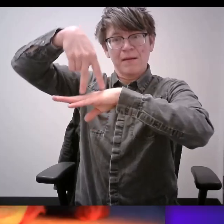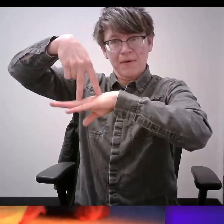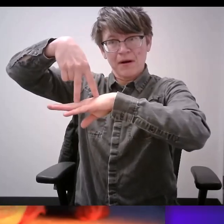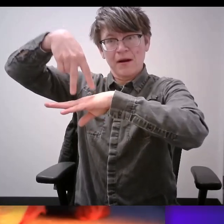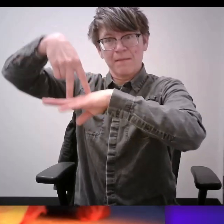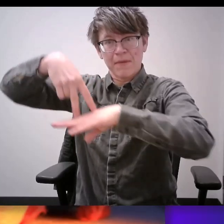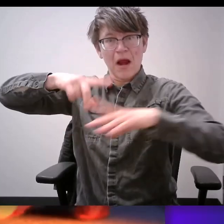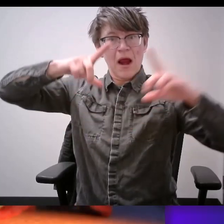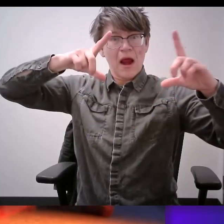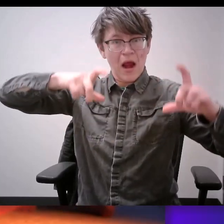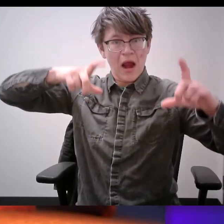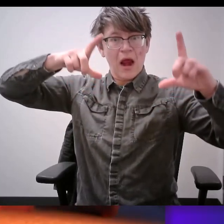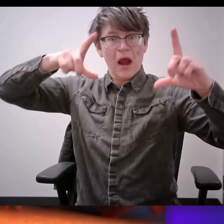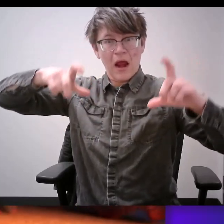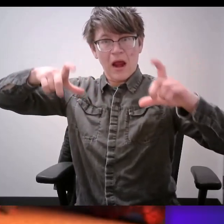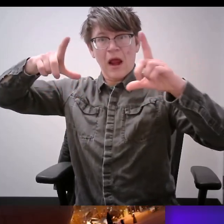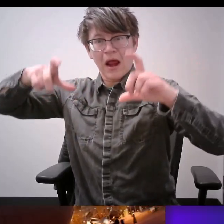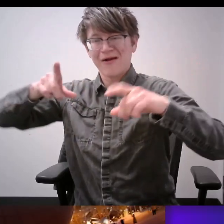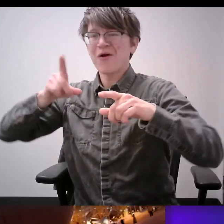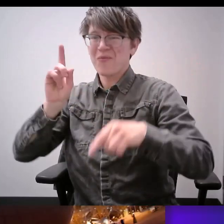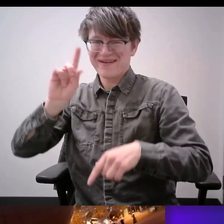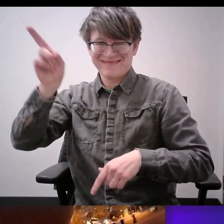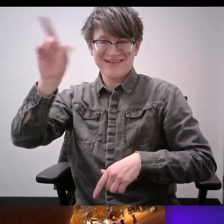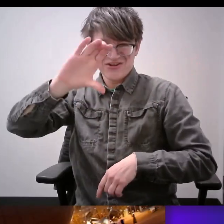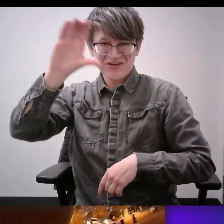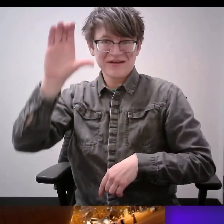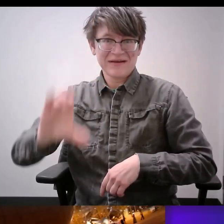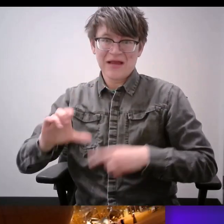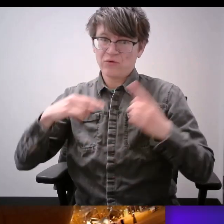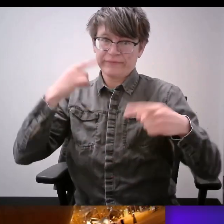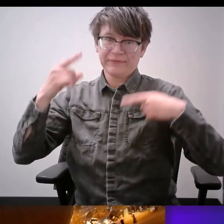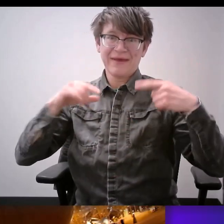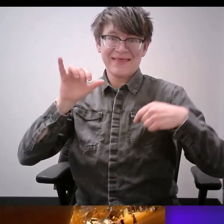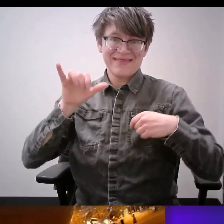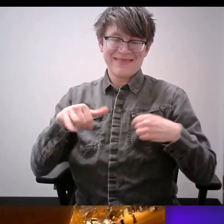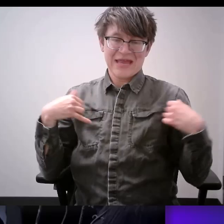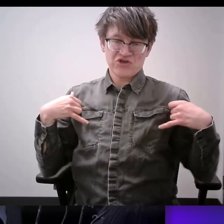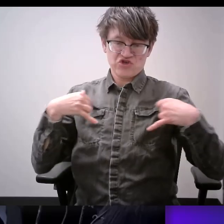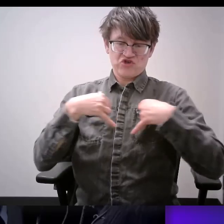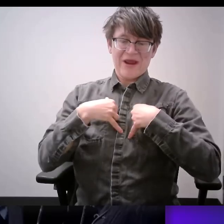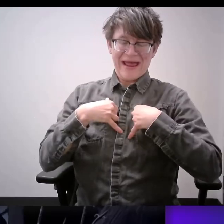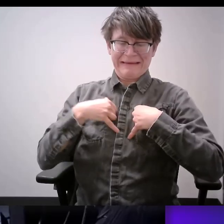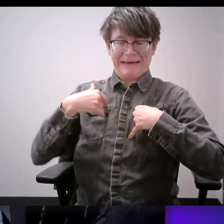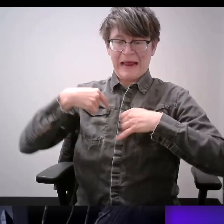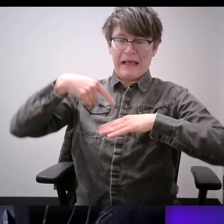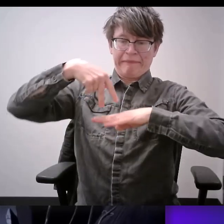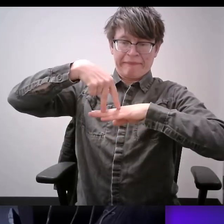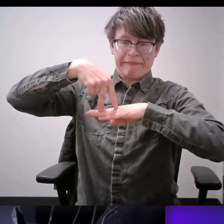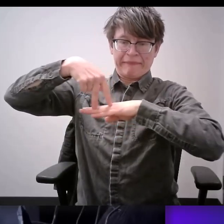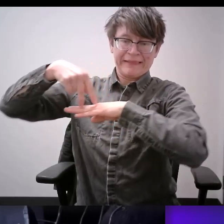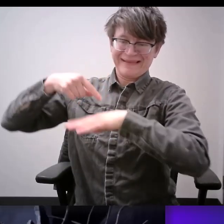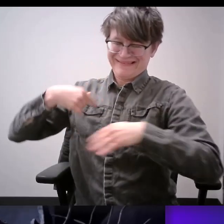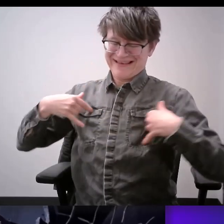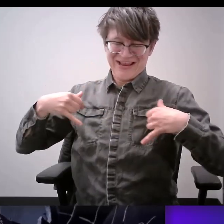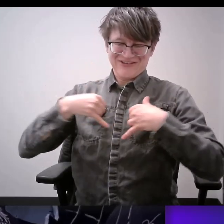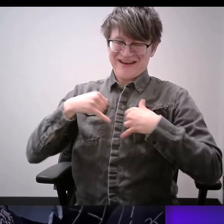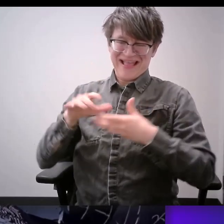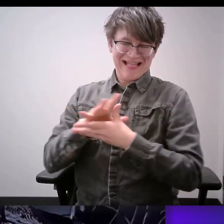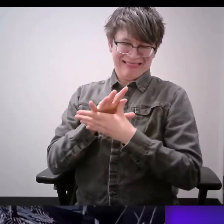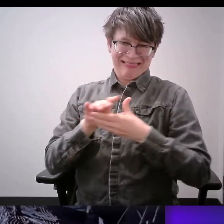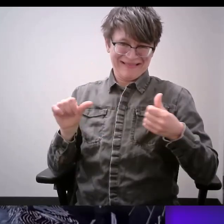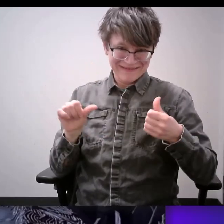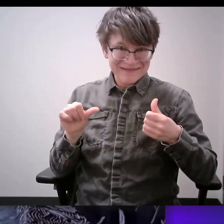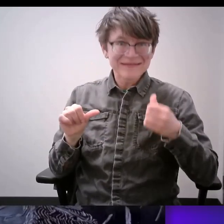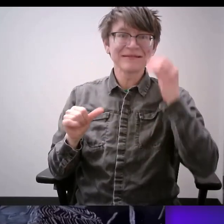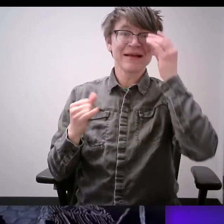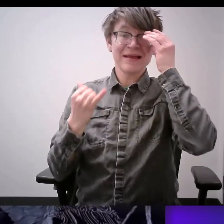was insane, and I completely destroyed that jacket and that outfit. The stuff that you see in theaters now, that has gone 1